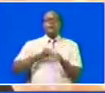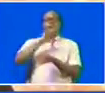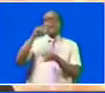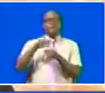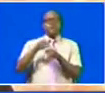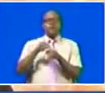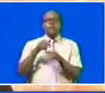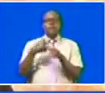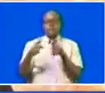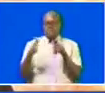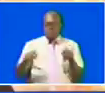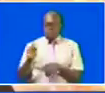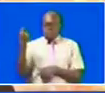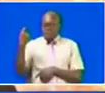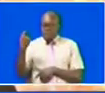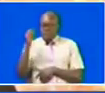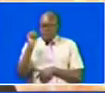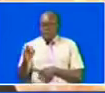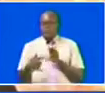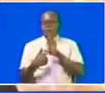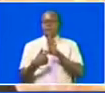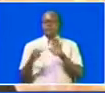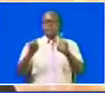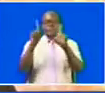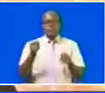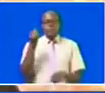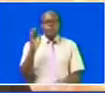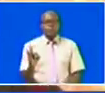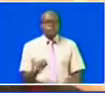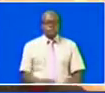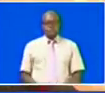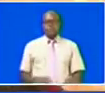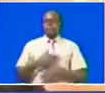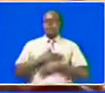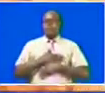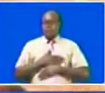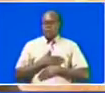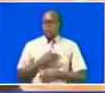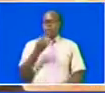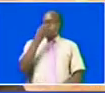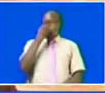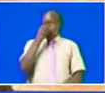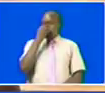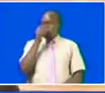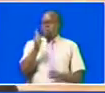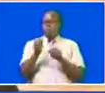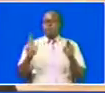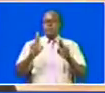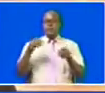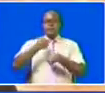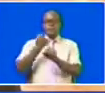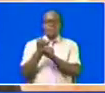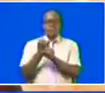that will be gunning for the presidency? If, for example, it's a question of Honorable William Ruto, who already has made